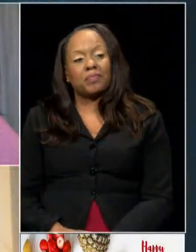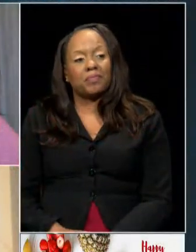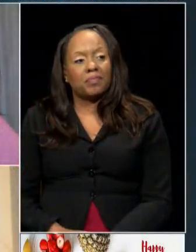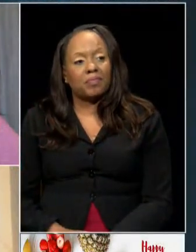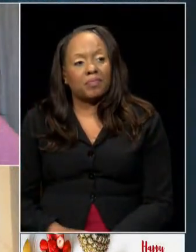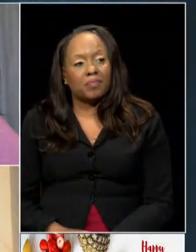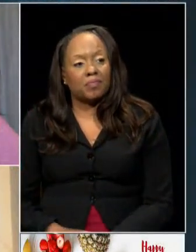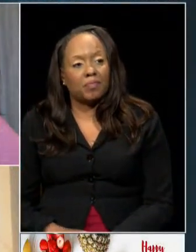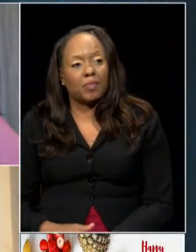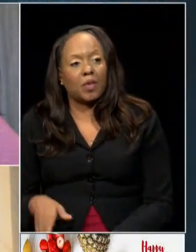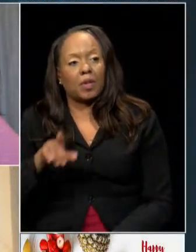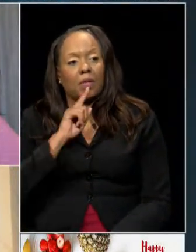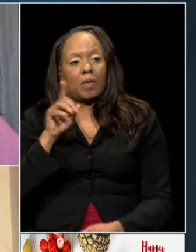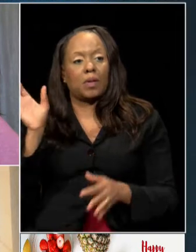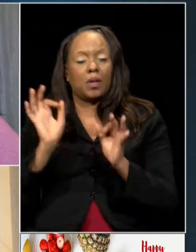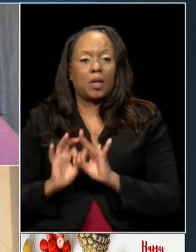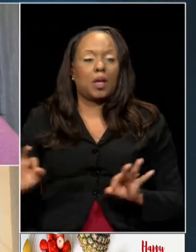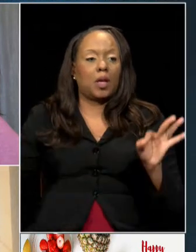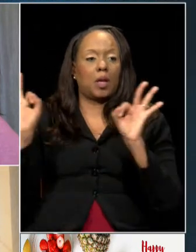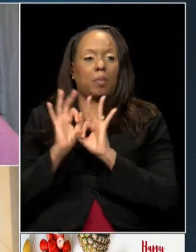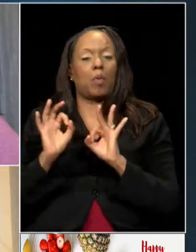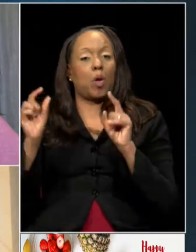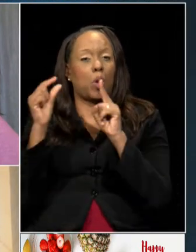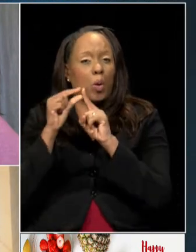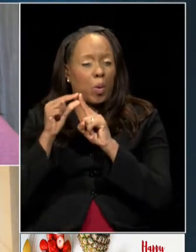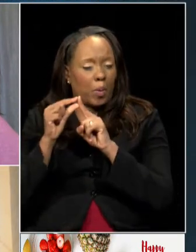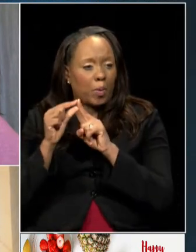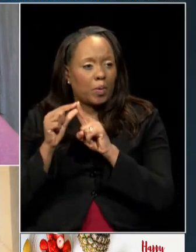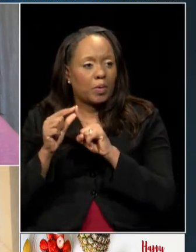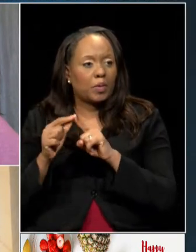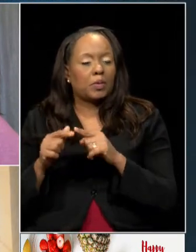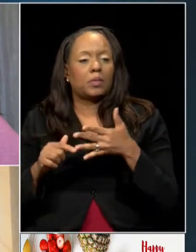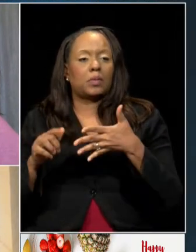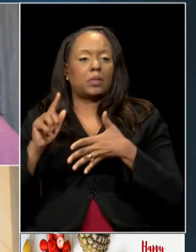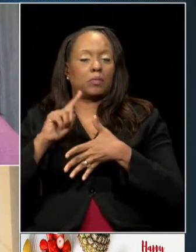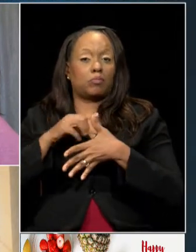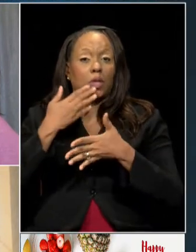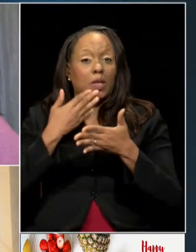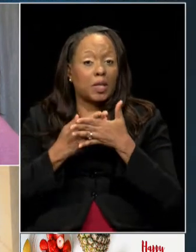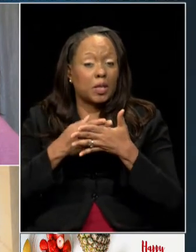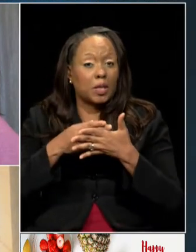Some key words keep coming back at us. Good nutrition,